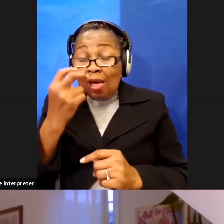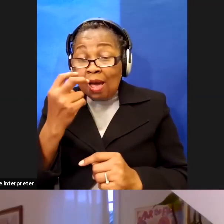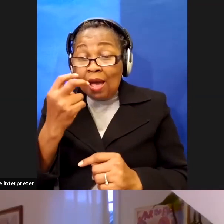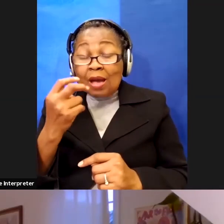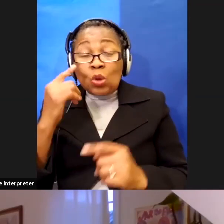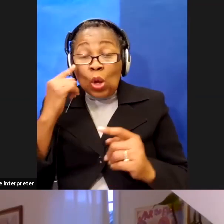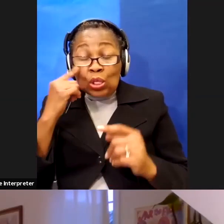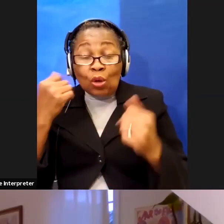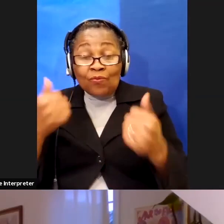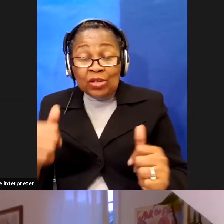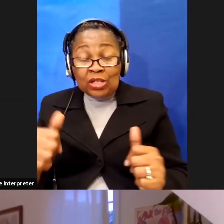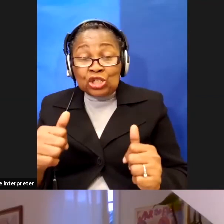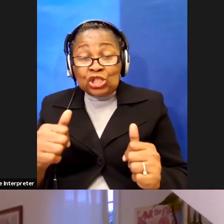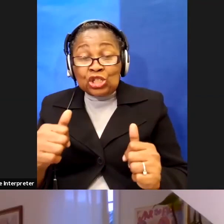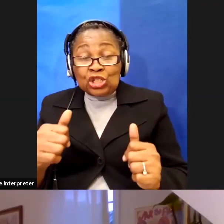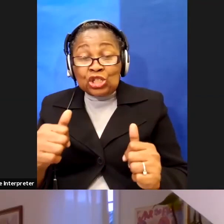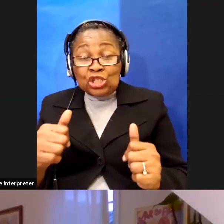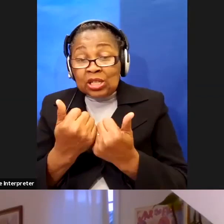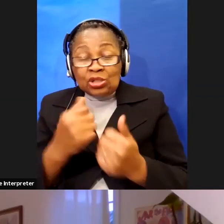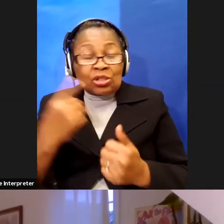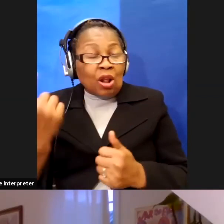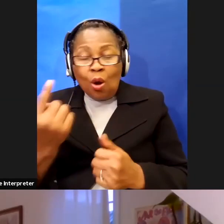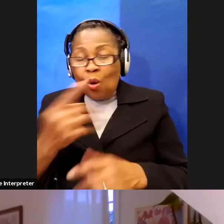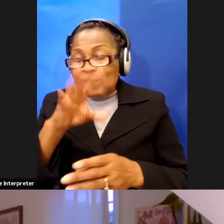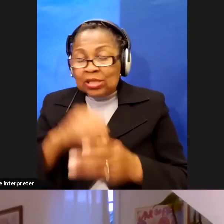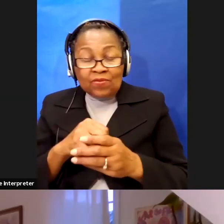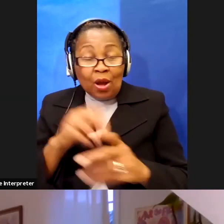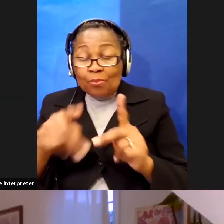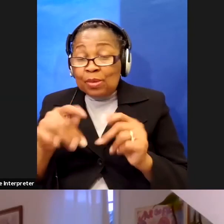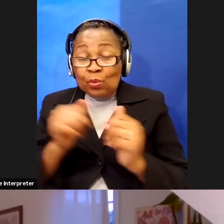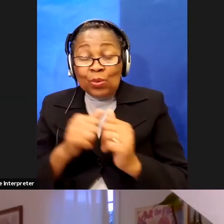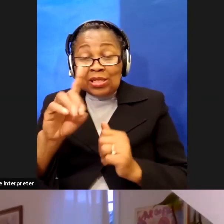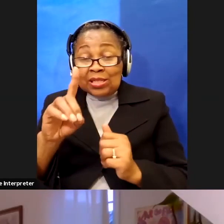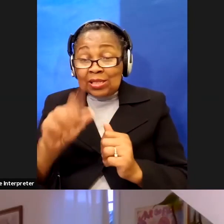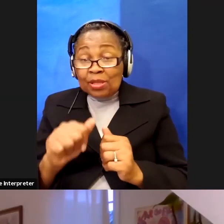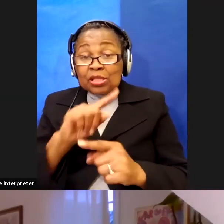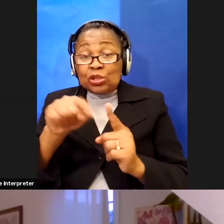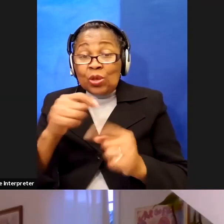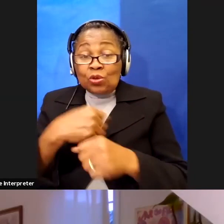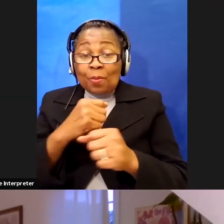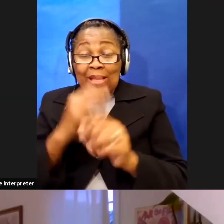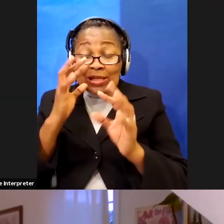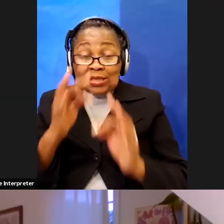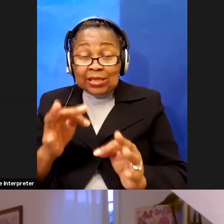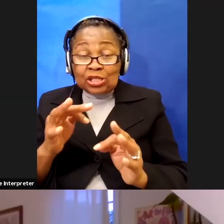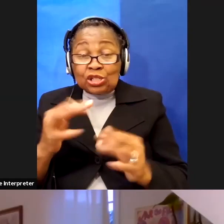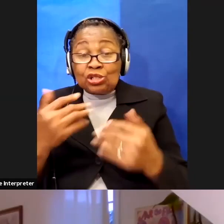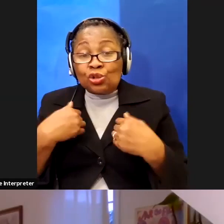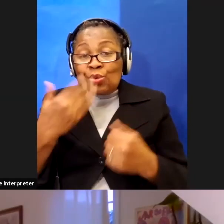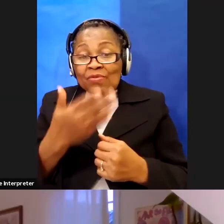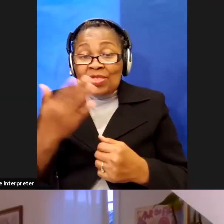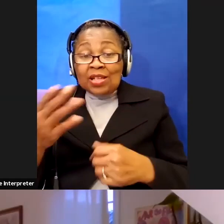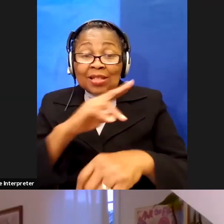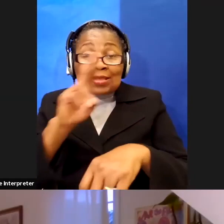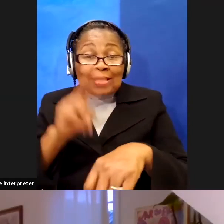vision associations always involve people with disabilities when you're making decisions like this. So you've got things like the National